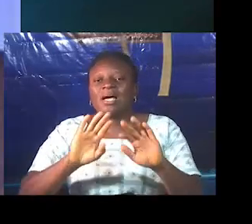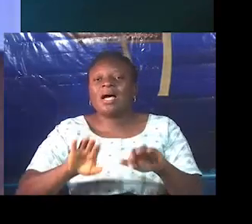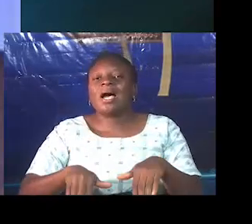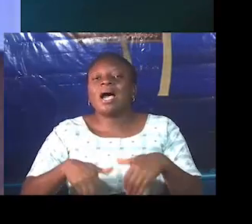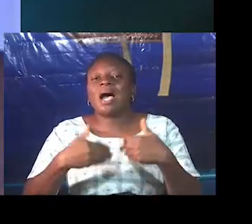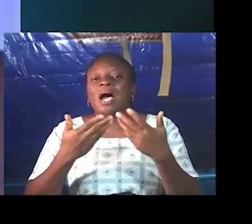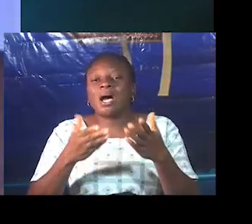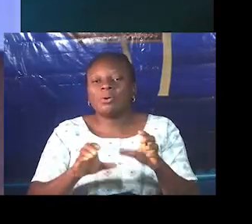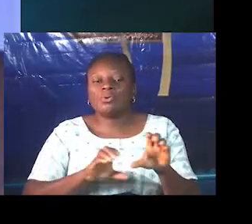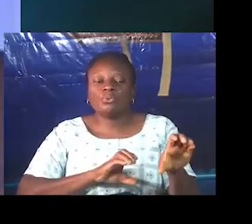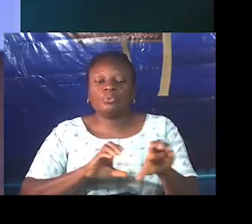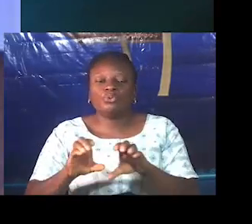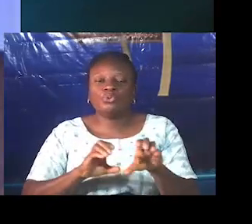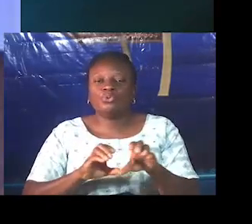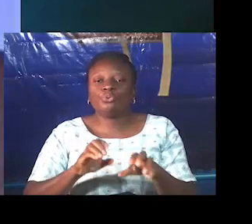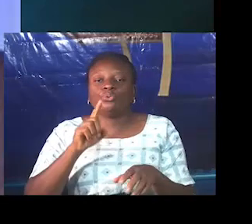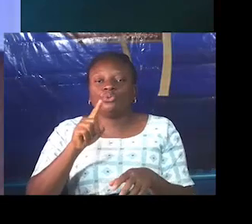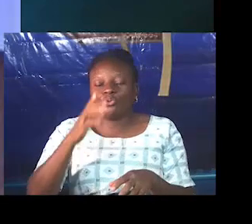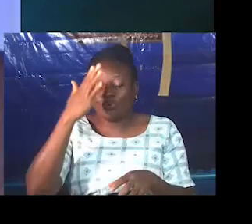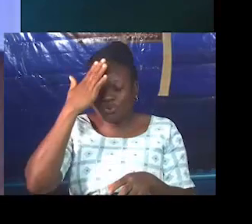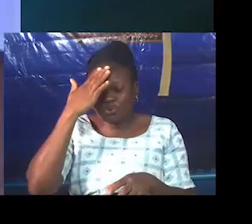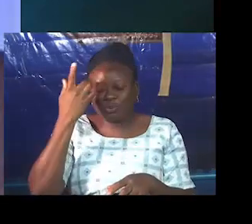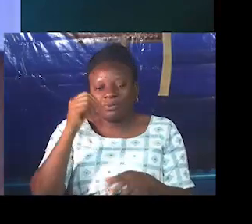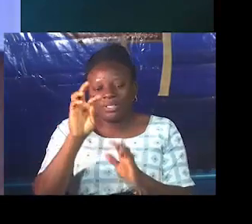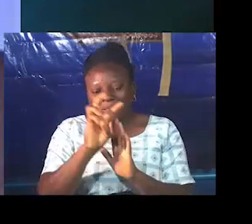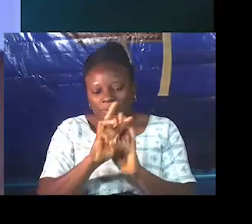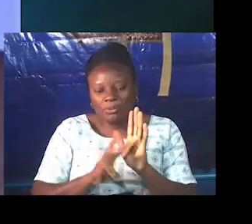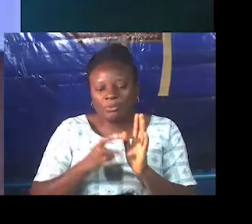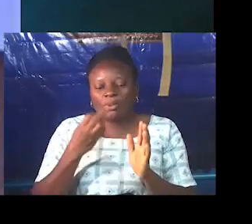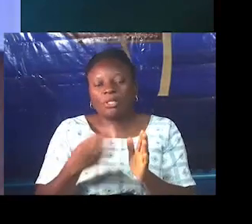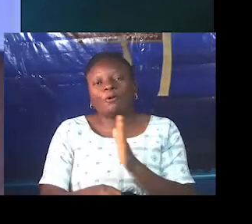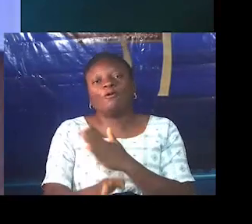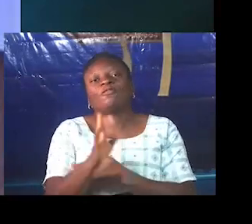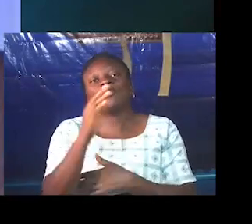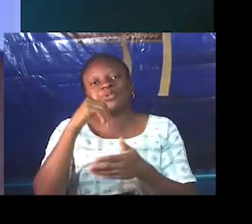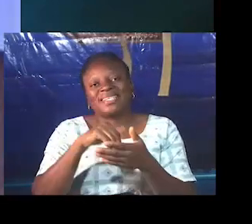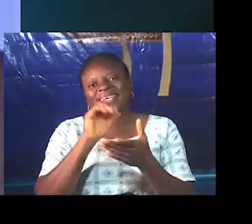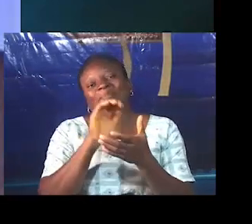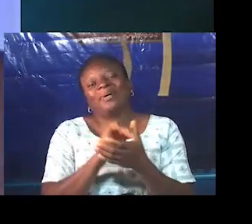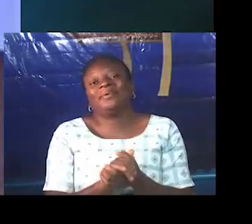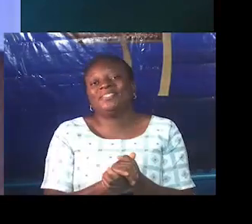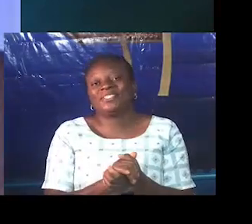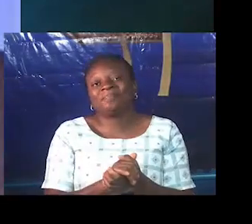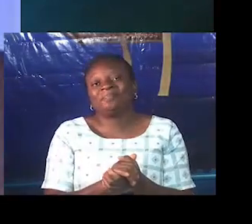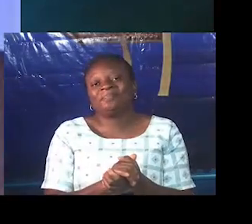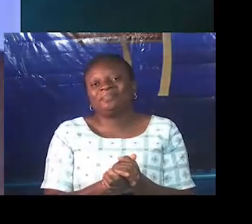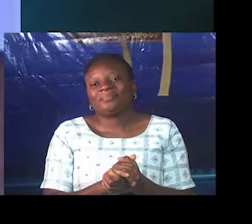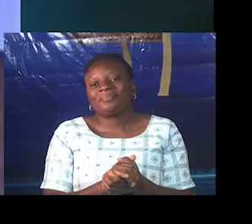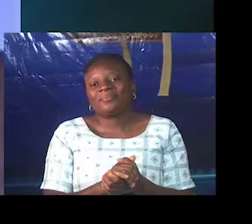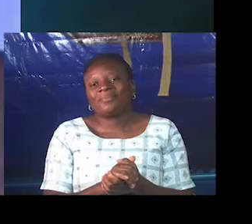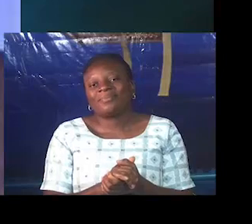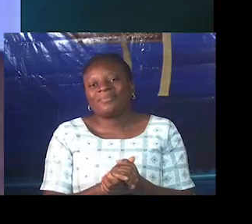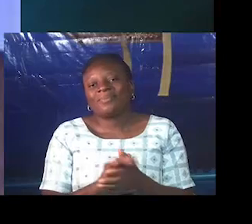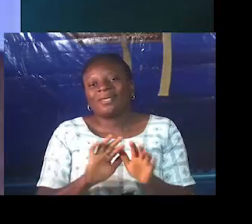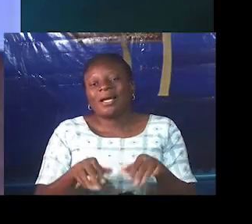know the will of God in marriage? How do you know the right person, the specific person that God is leading you